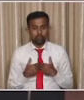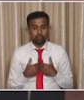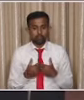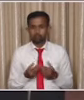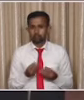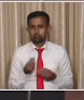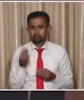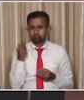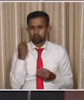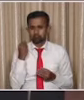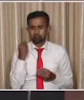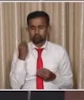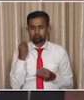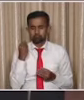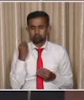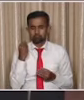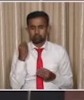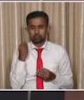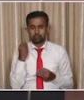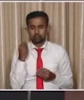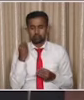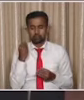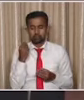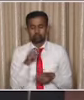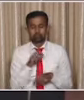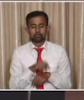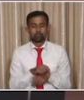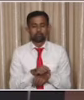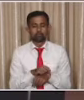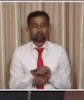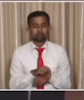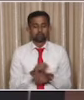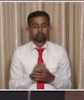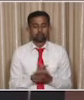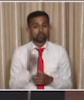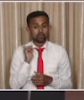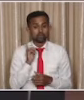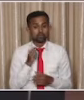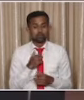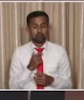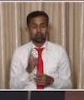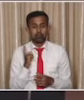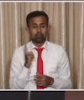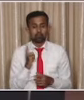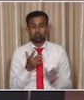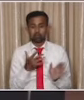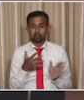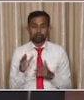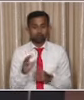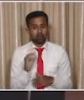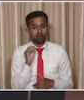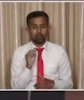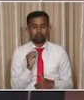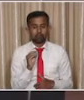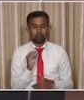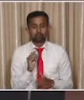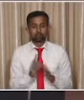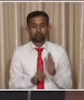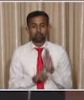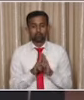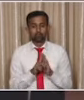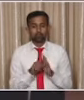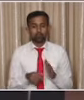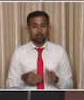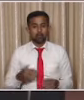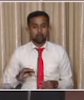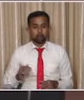came for achieving a separate state. If we had removed the army that day from the north, it would have been like Bangladesh.